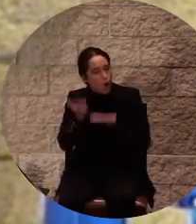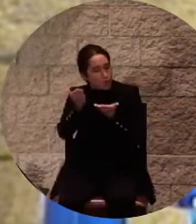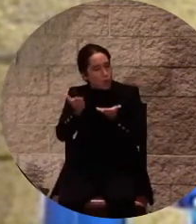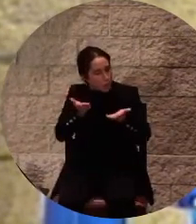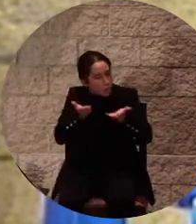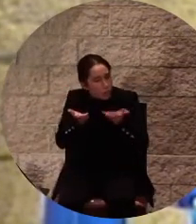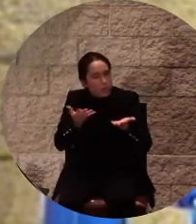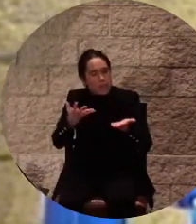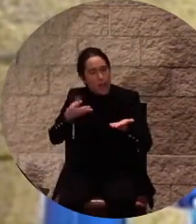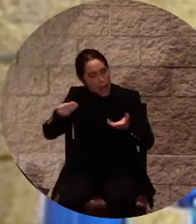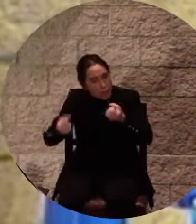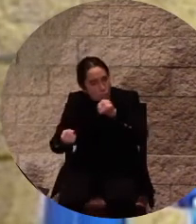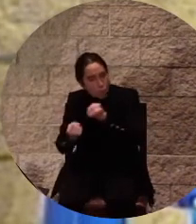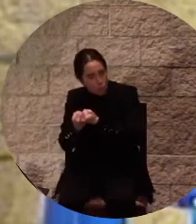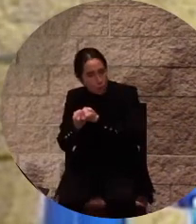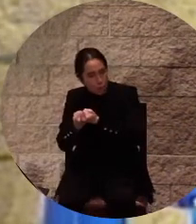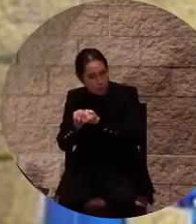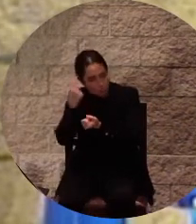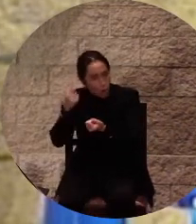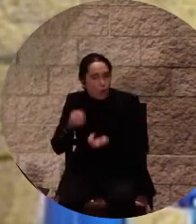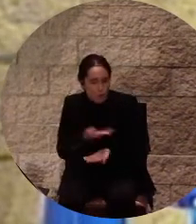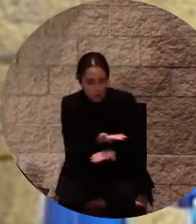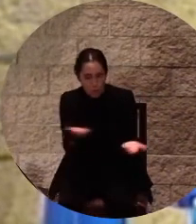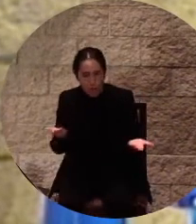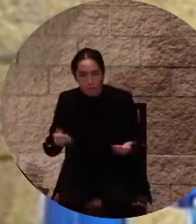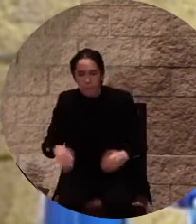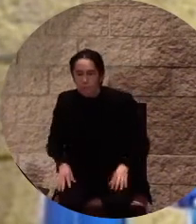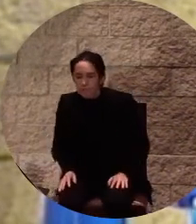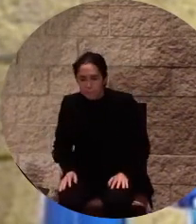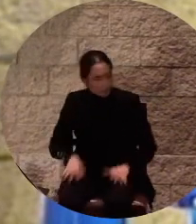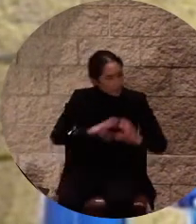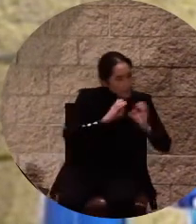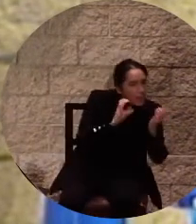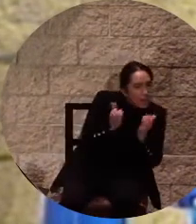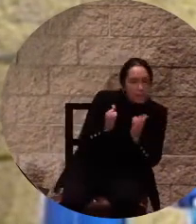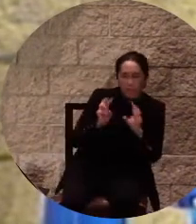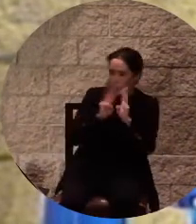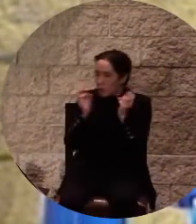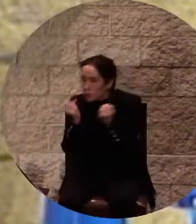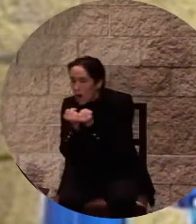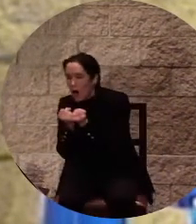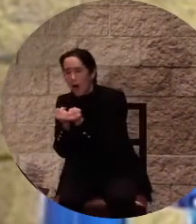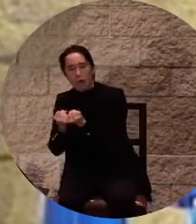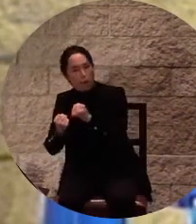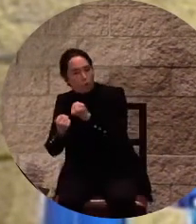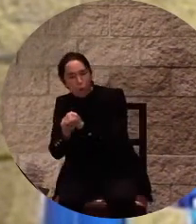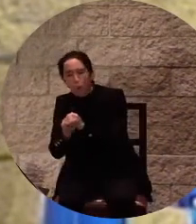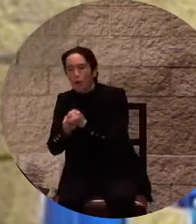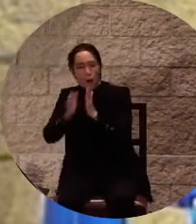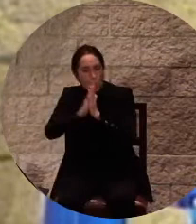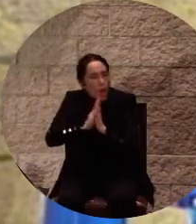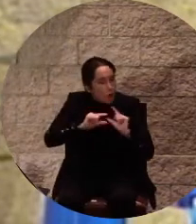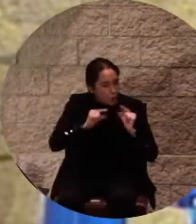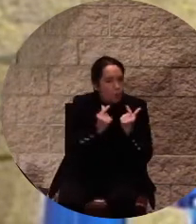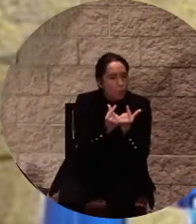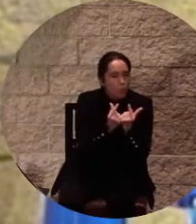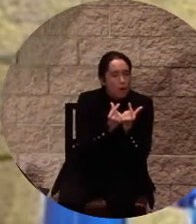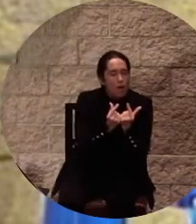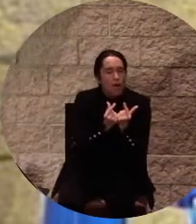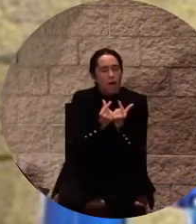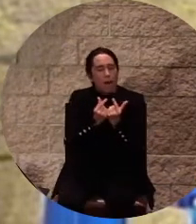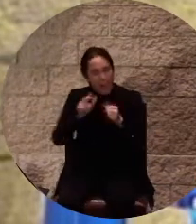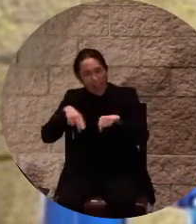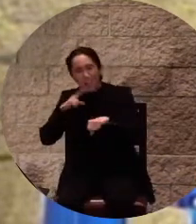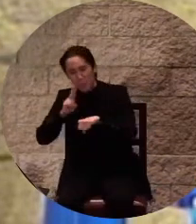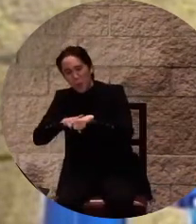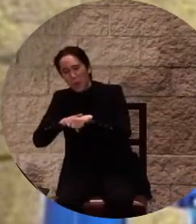support to you. Pastoral care, classes, workshops, support, prayer groups, and of